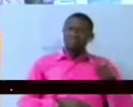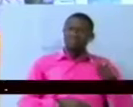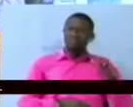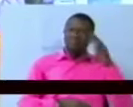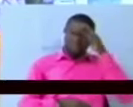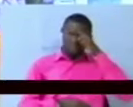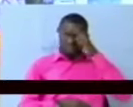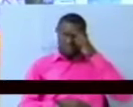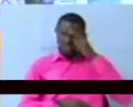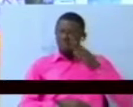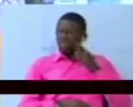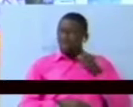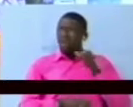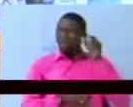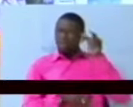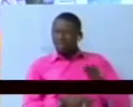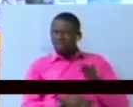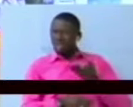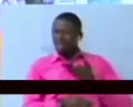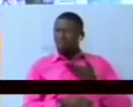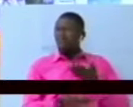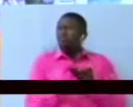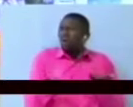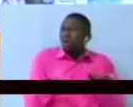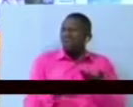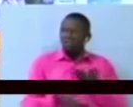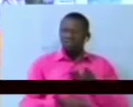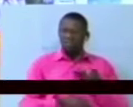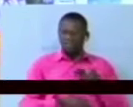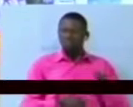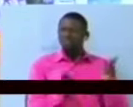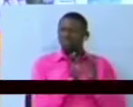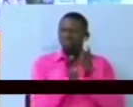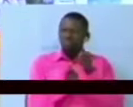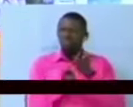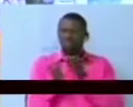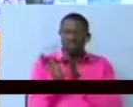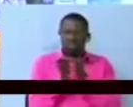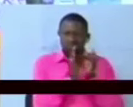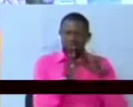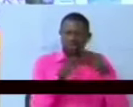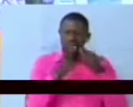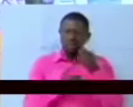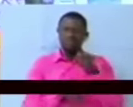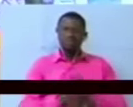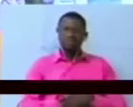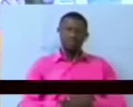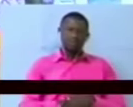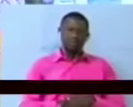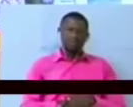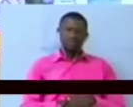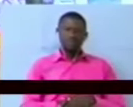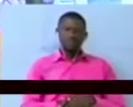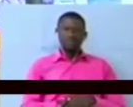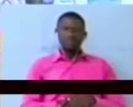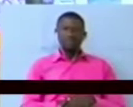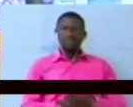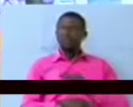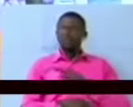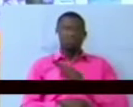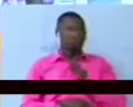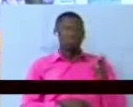wa joju amna leneen lu tax be mom mu ñew pour wax ayo mbir mi. Amut ben reason. There's no